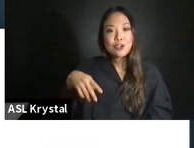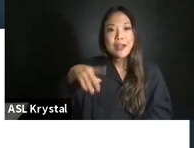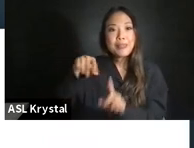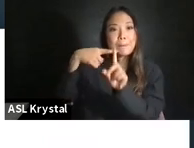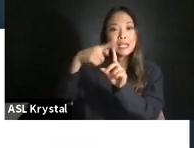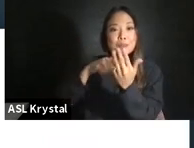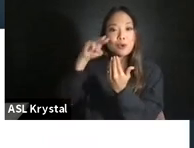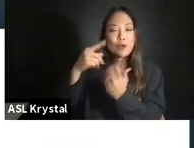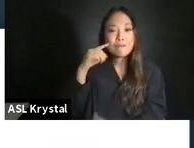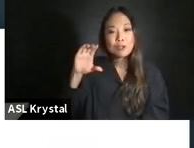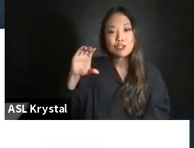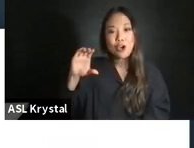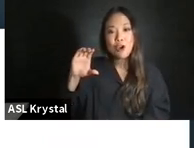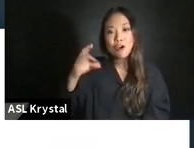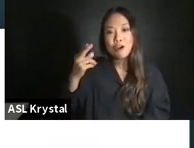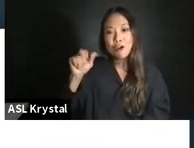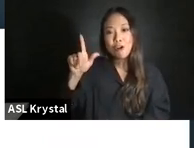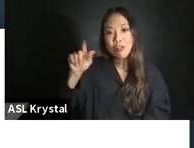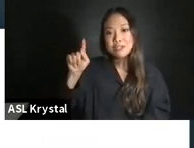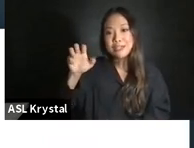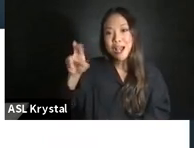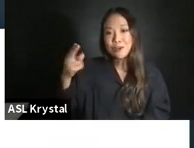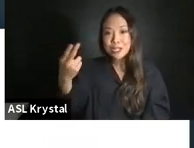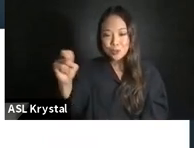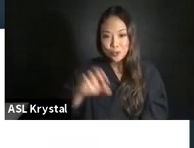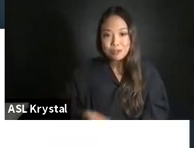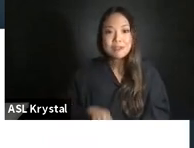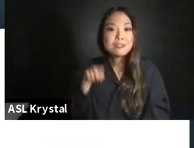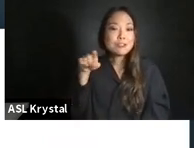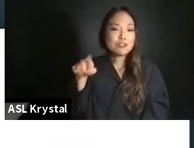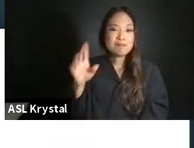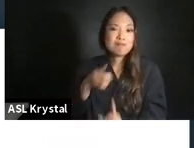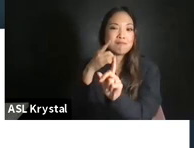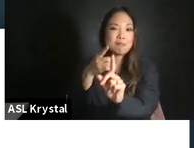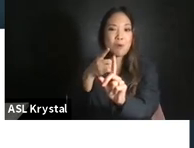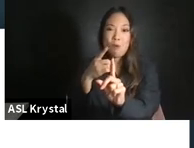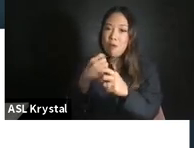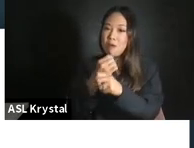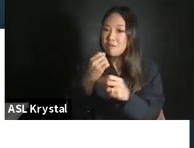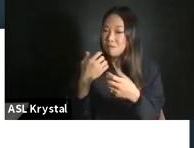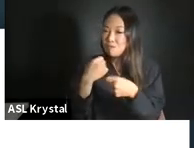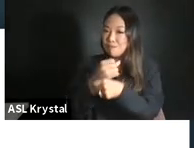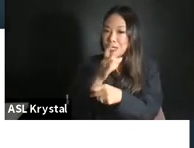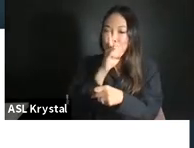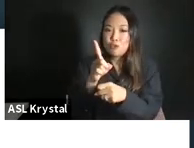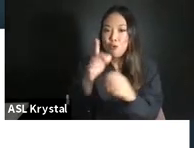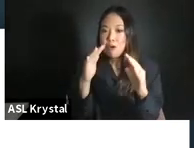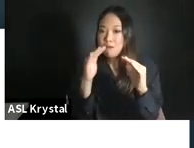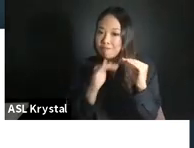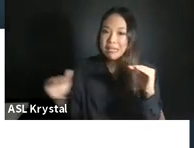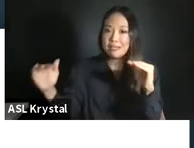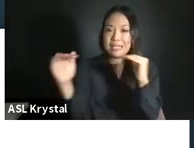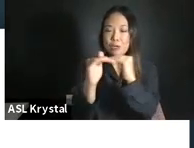school and sony is all about leveling the playing field and making sure that all of our students are served